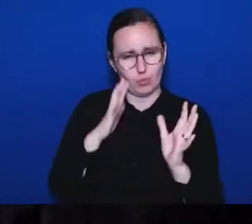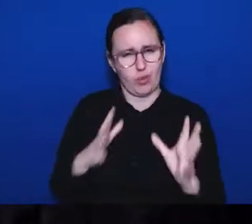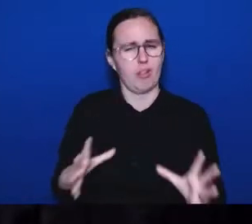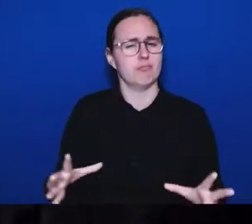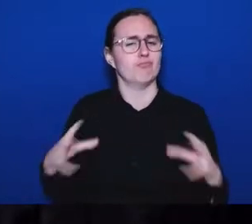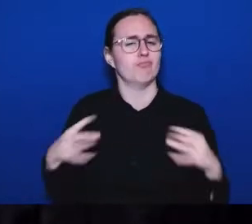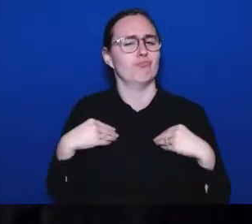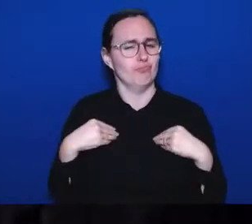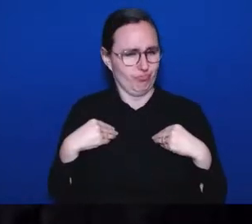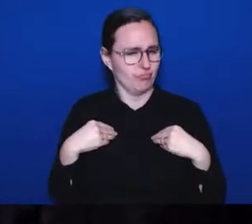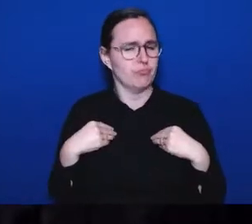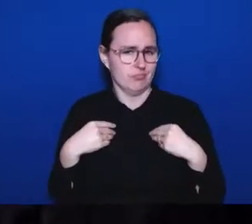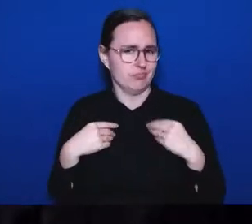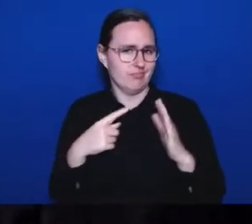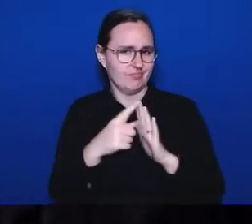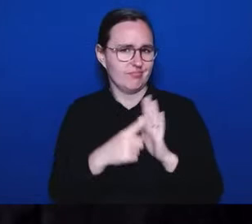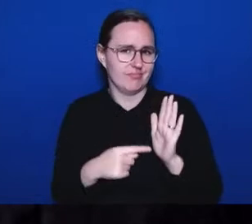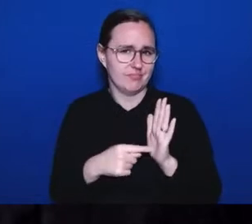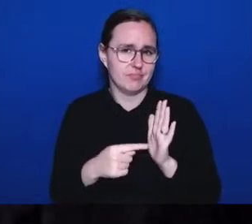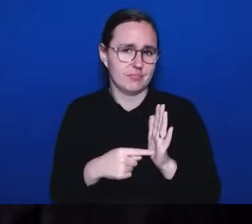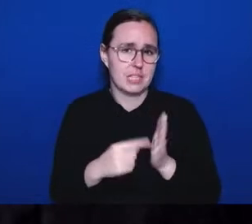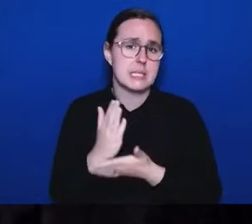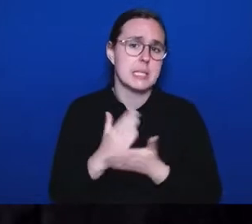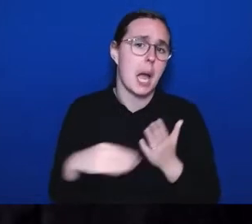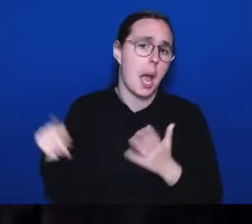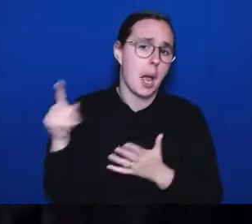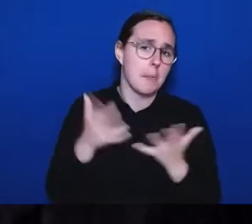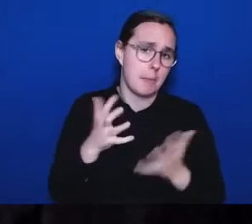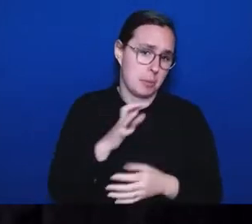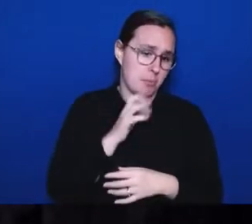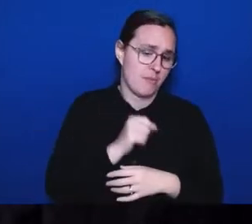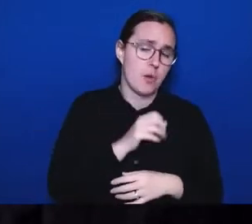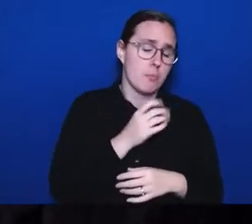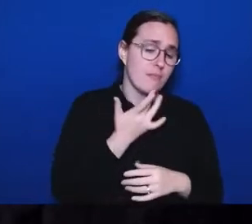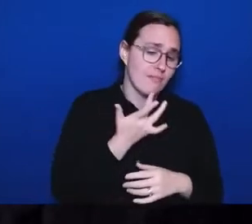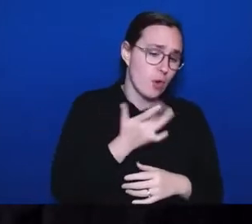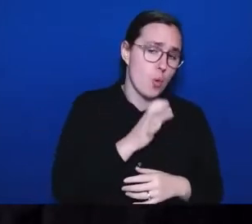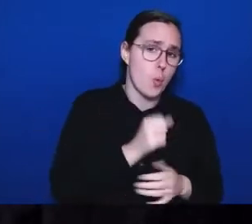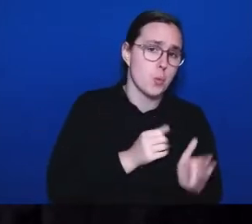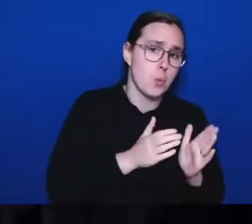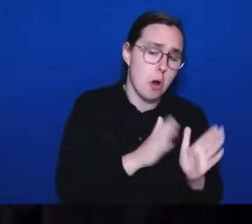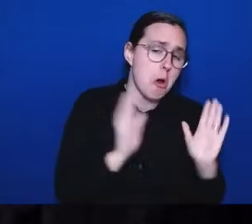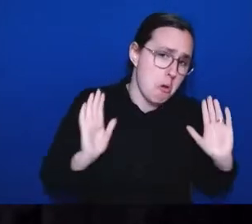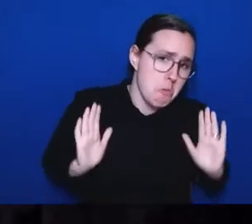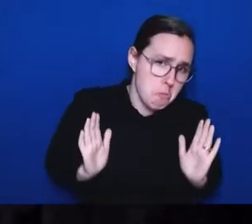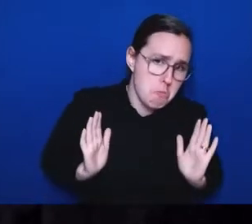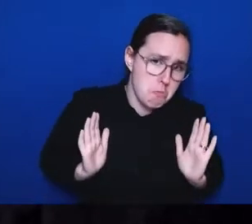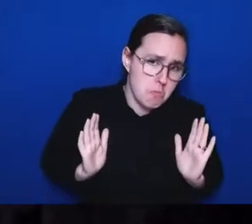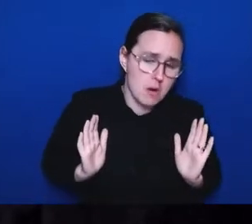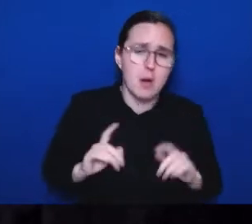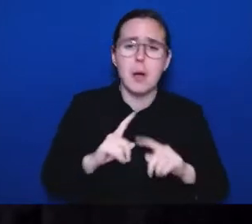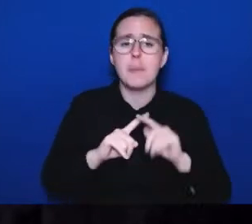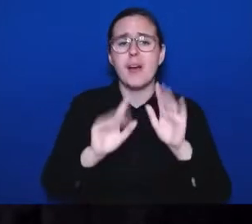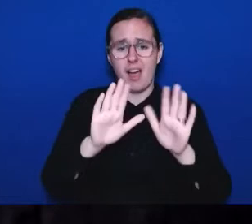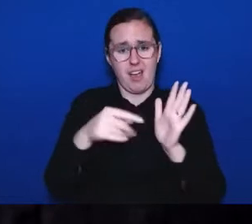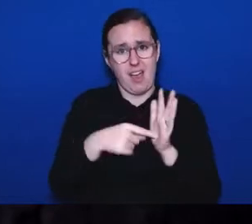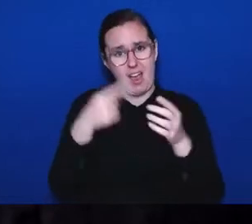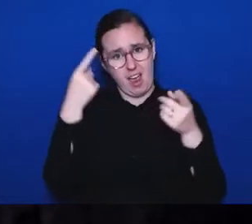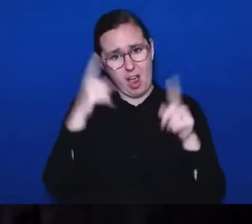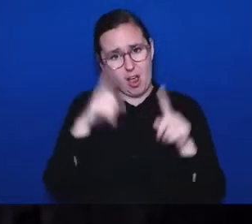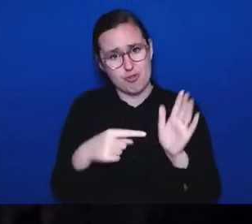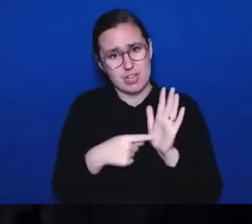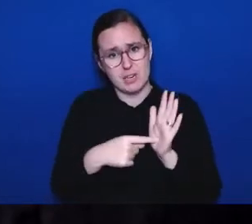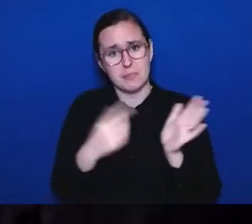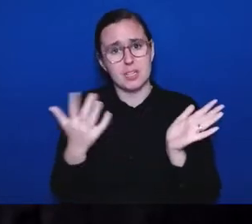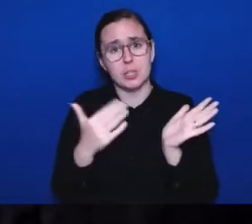stay on fee-for-service, but this is, I think, an arrangement that doctors themselves co-designed and I think addresses the